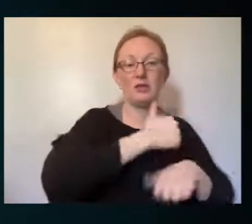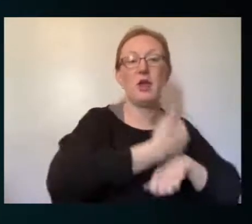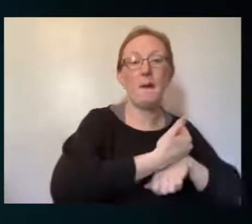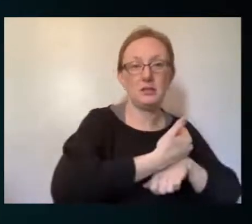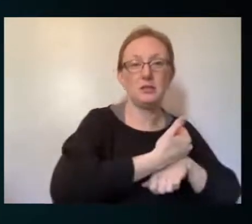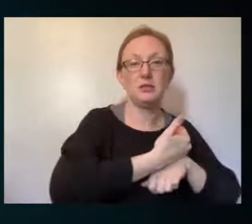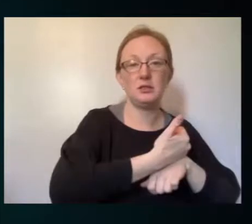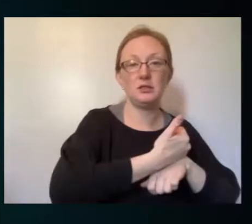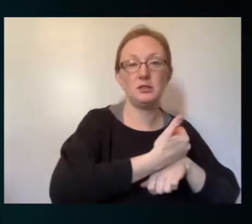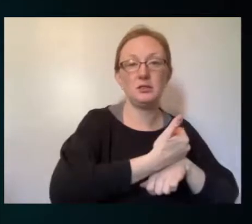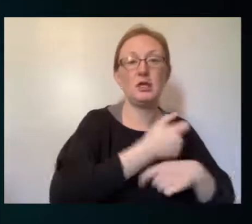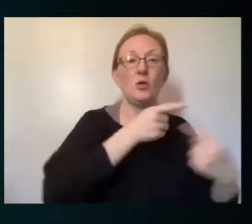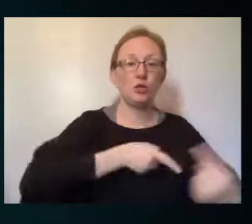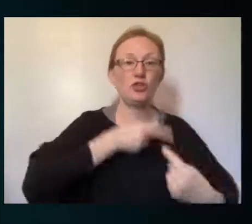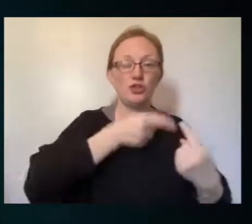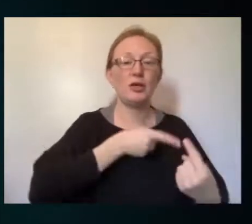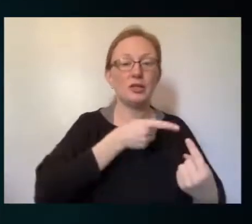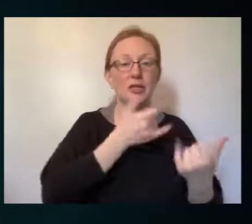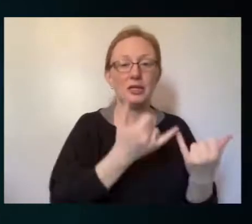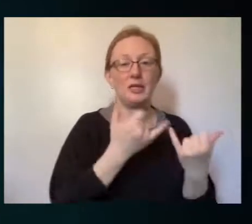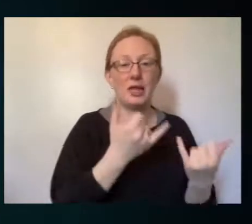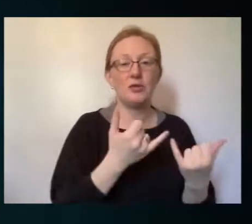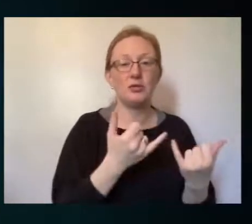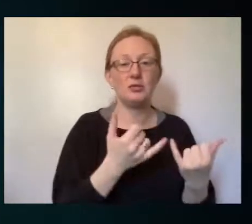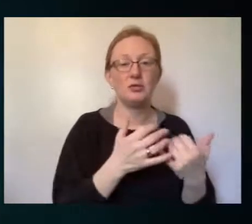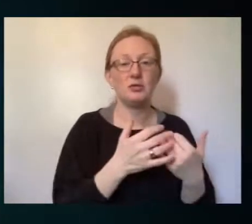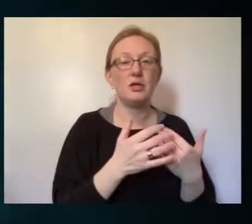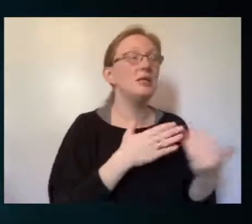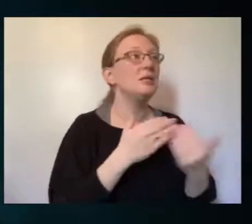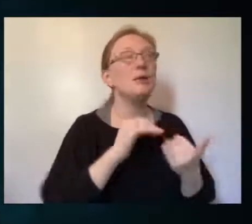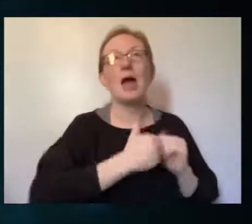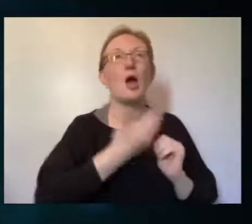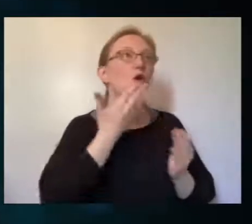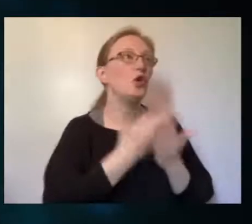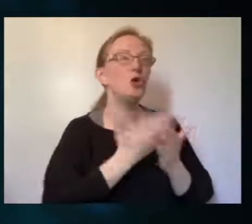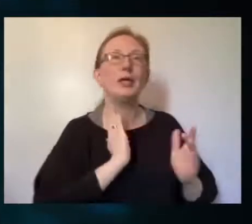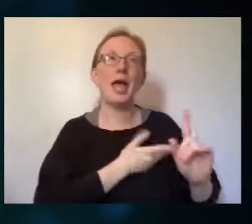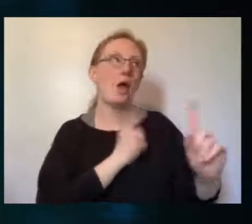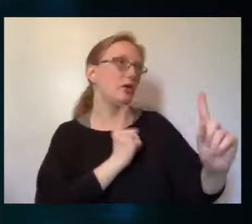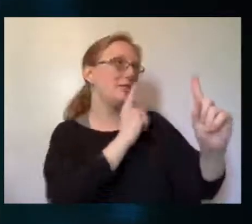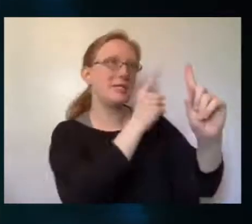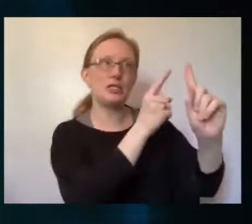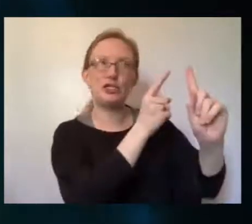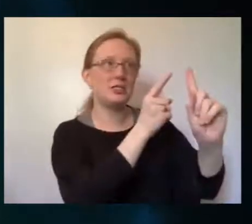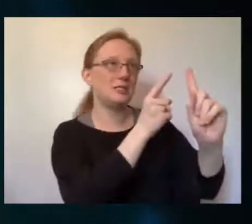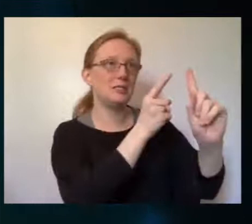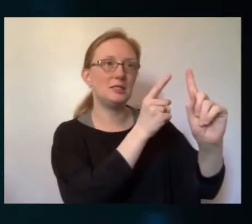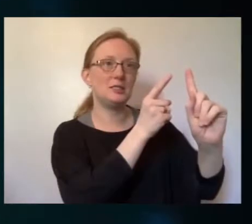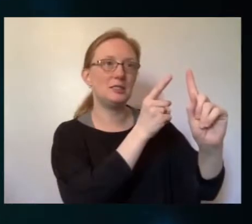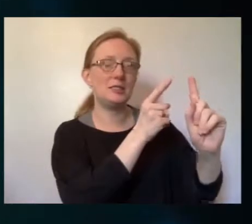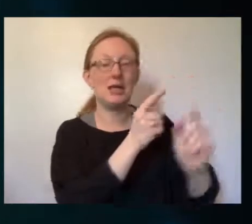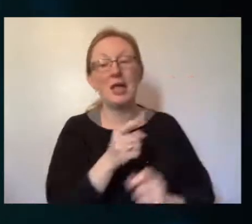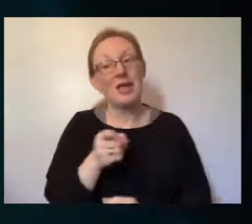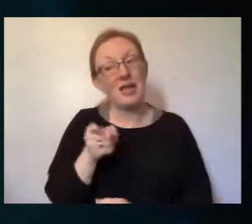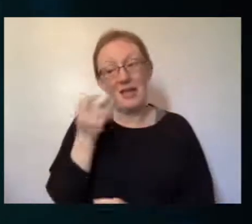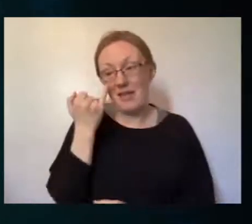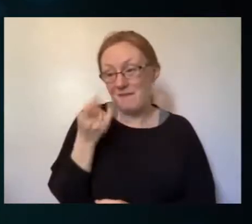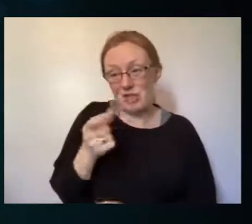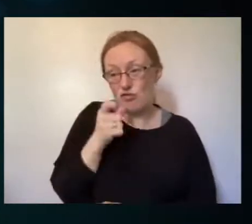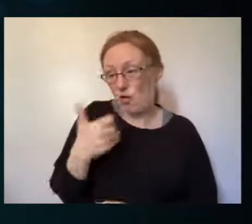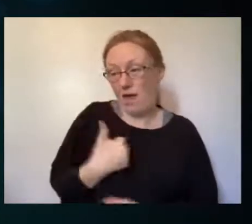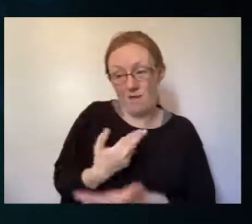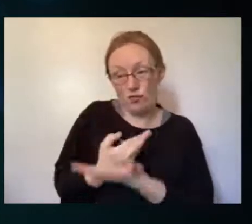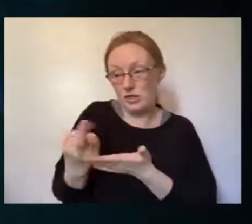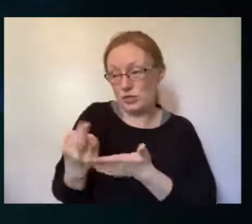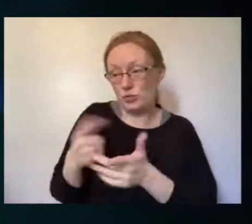we're struggling with the fact that no matter how good our intentions are, if our institution isn't willing to resource those intentions, they